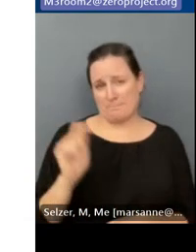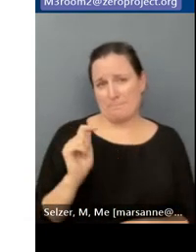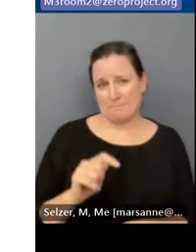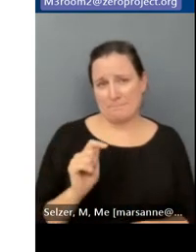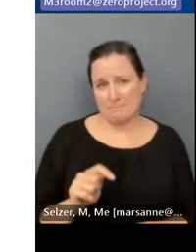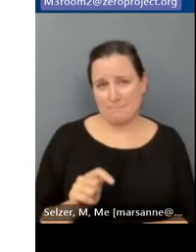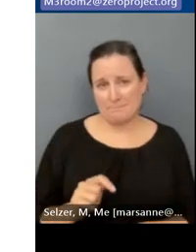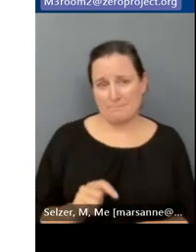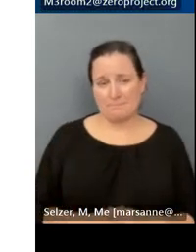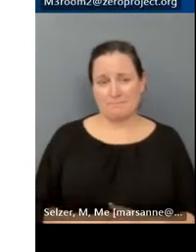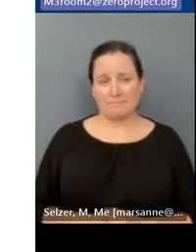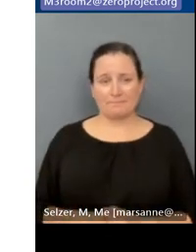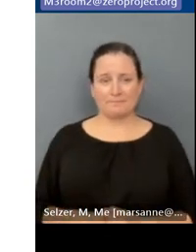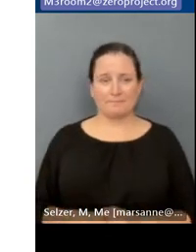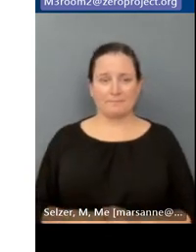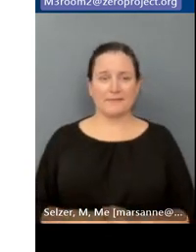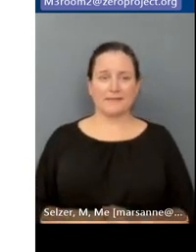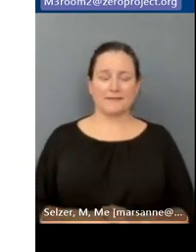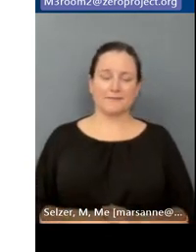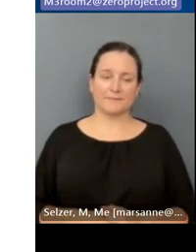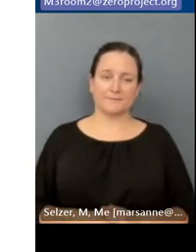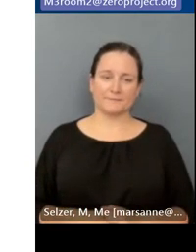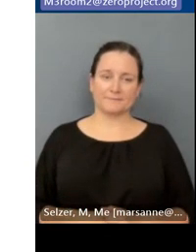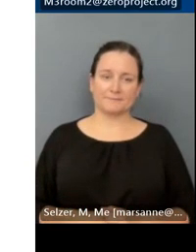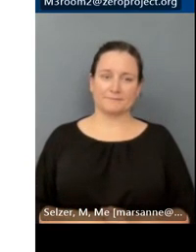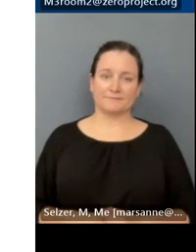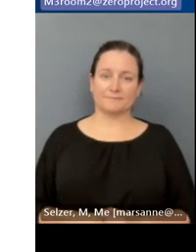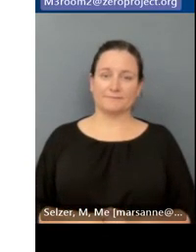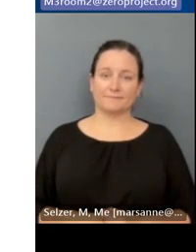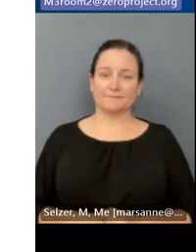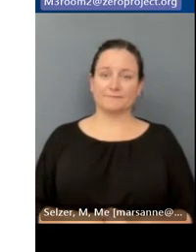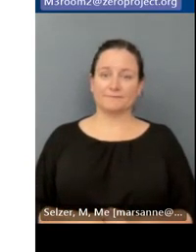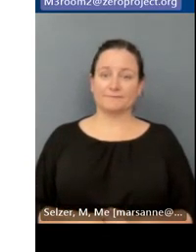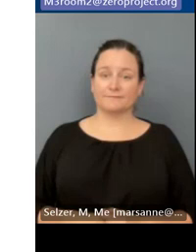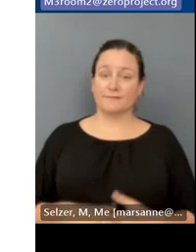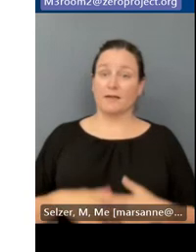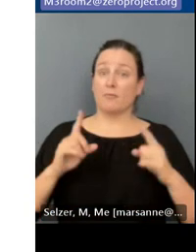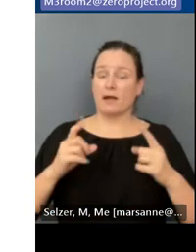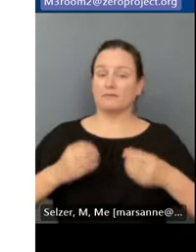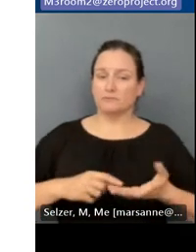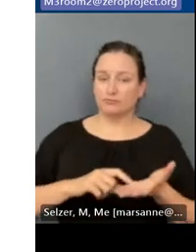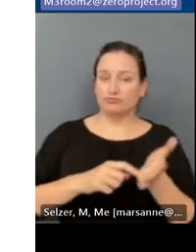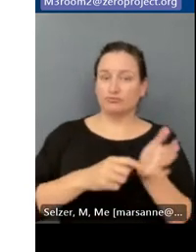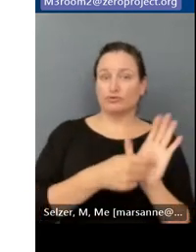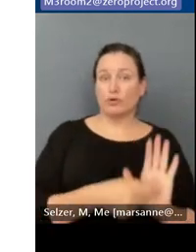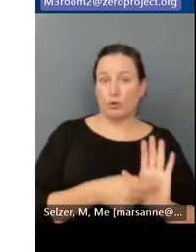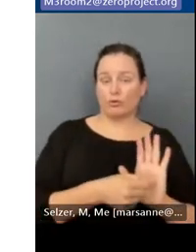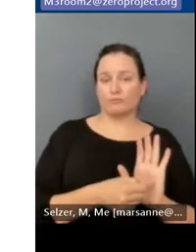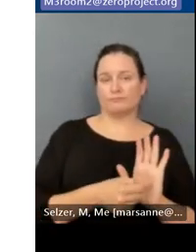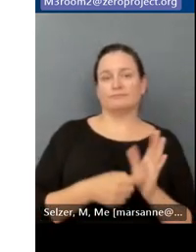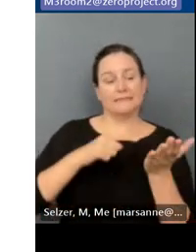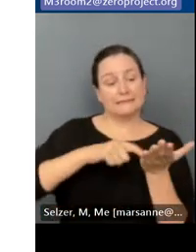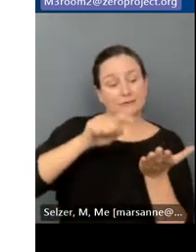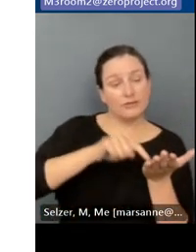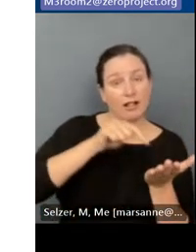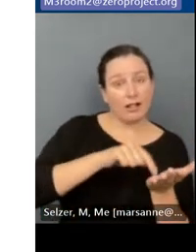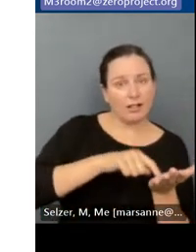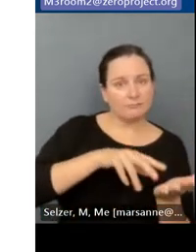web platform made vibrant with a variety of digital content, comics,